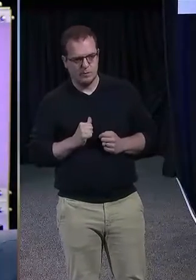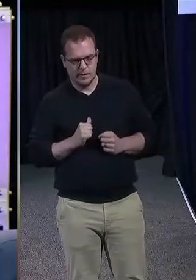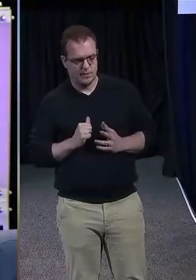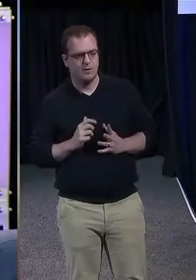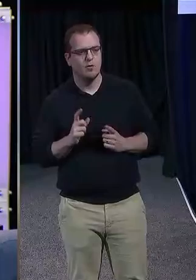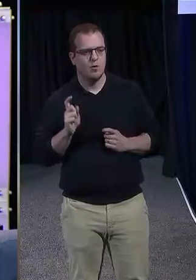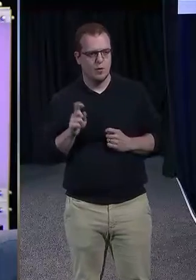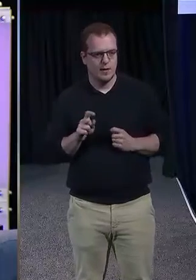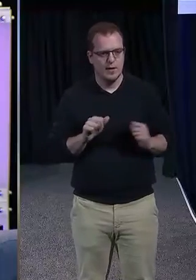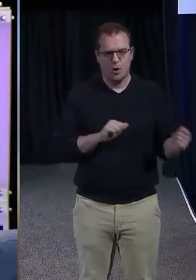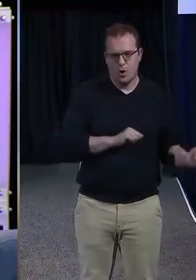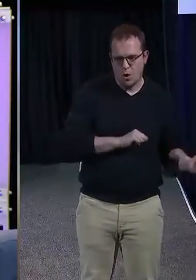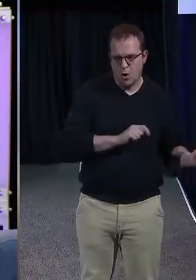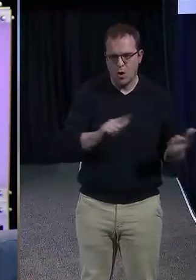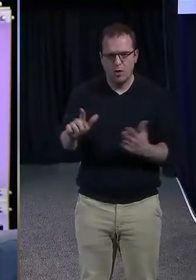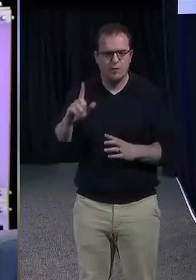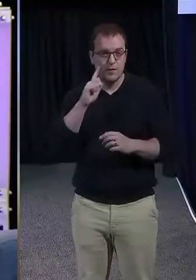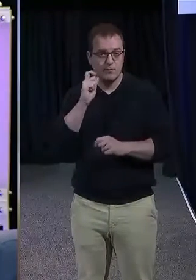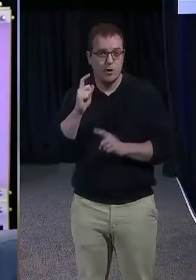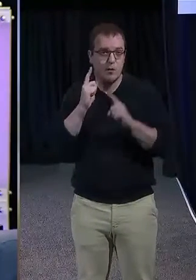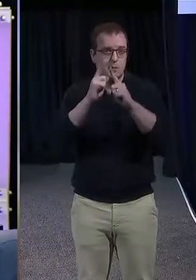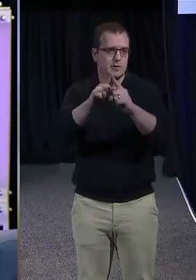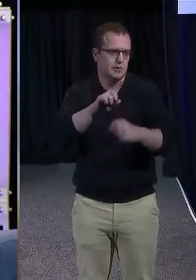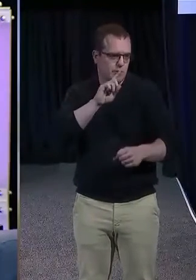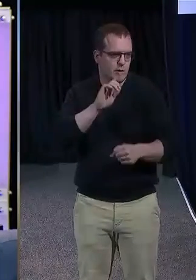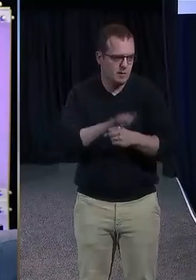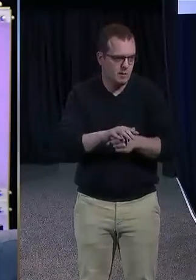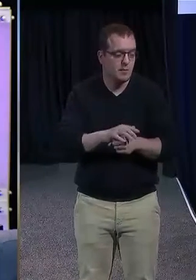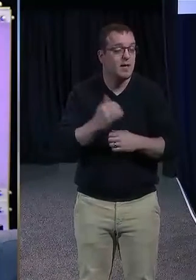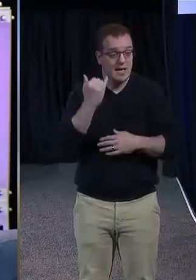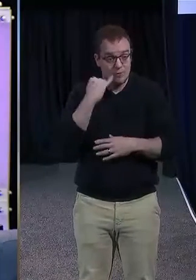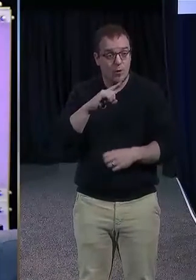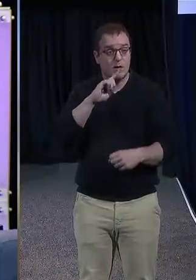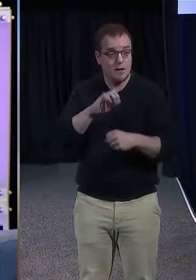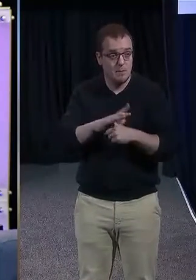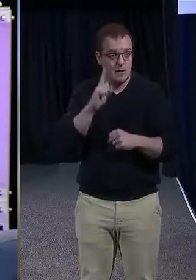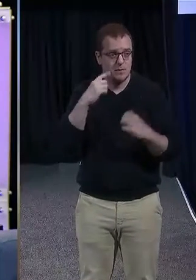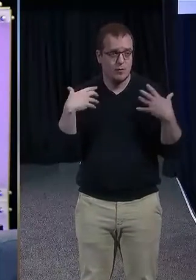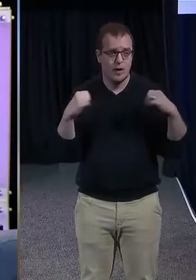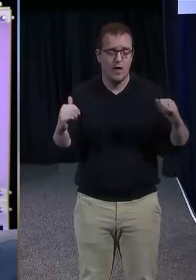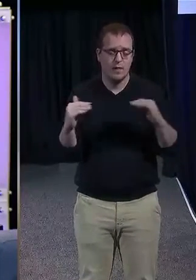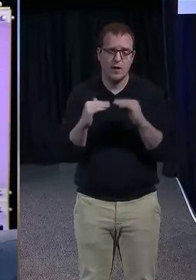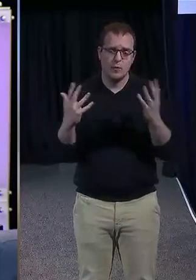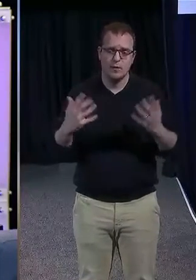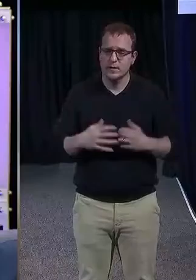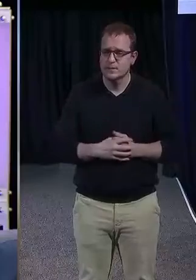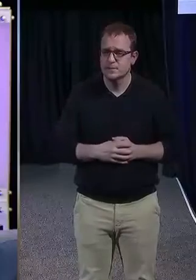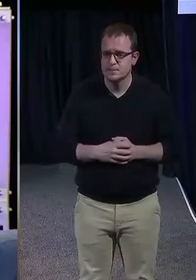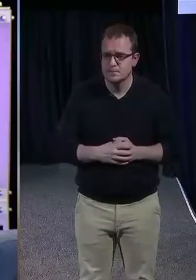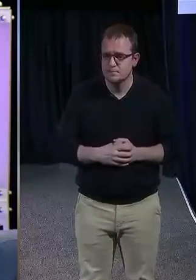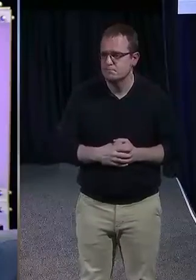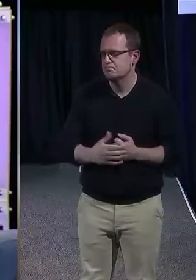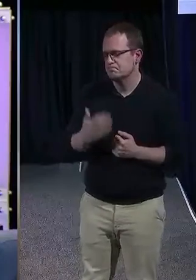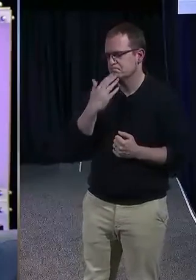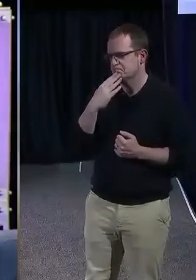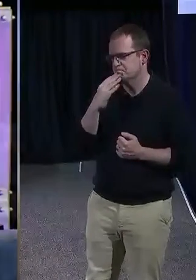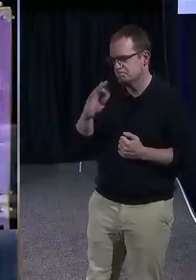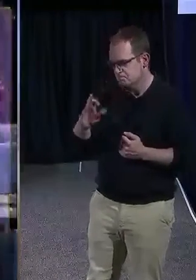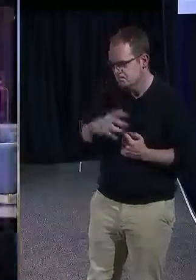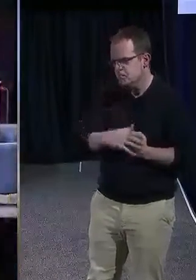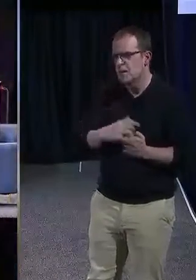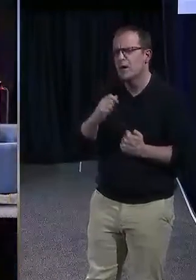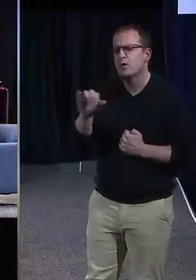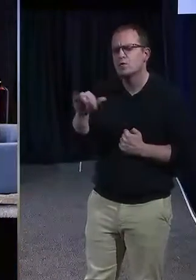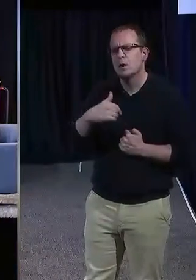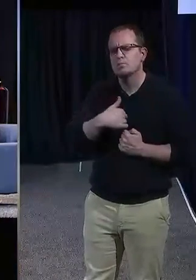live into our missions, particularly if we are committed to achieving health equity. Thank you for that. I also